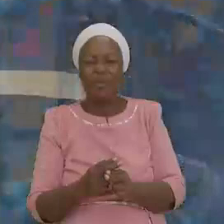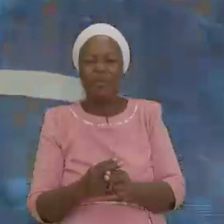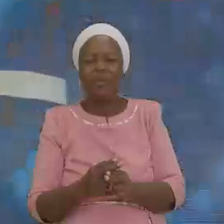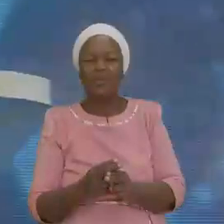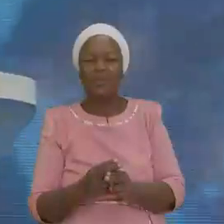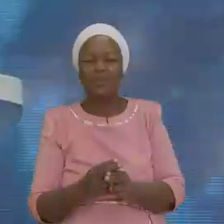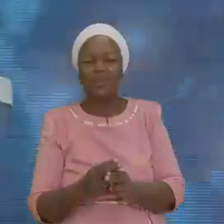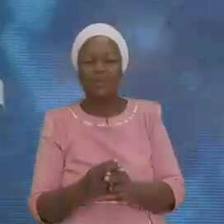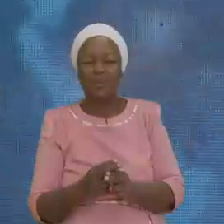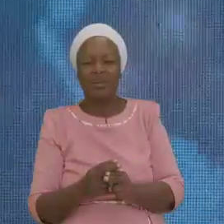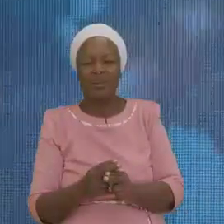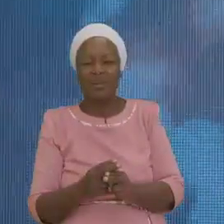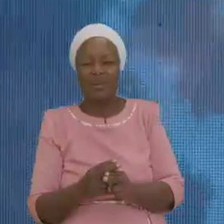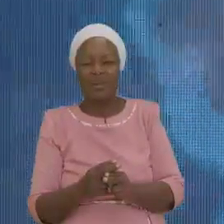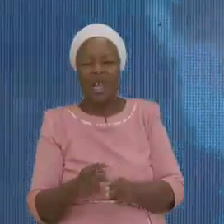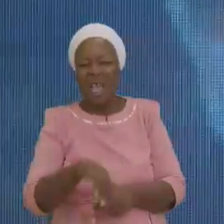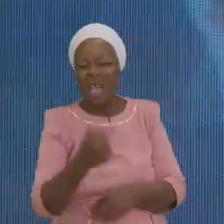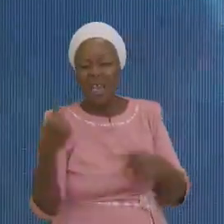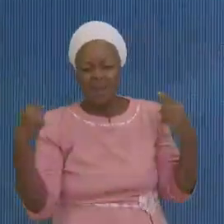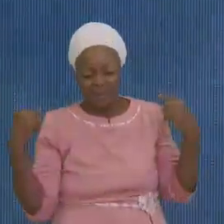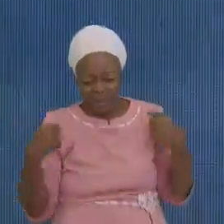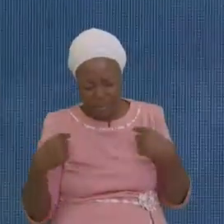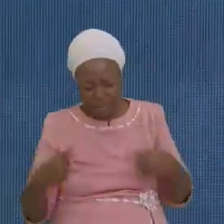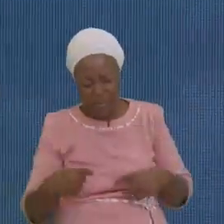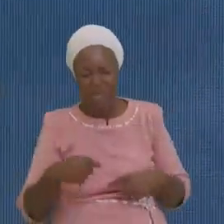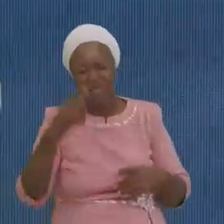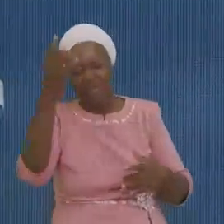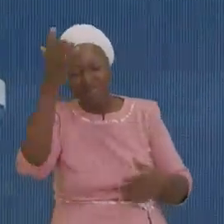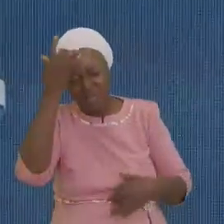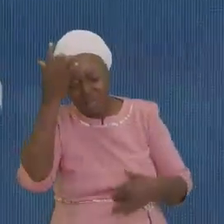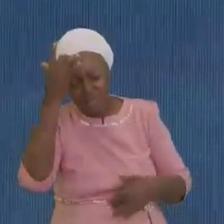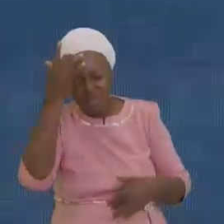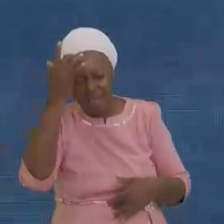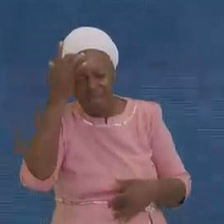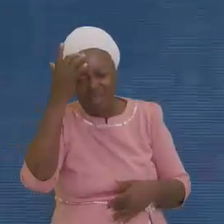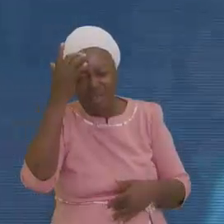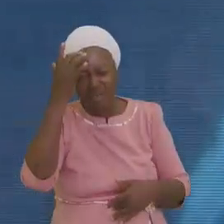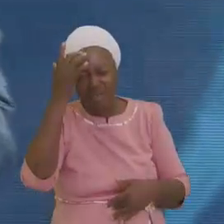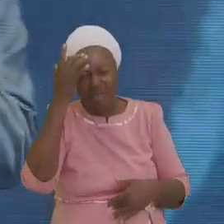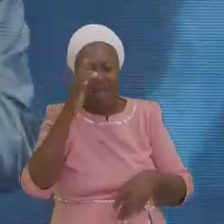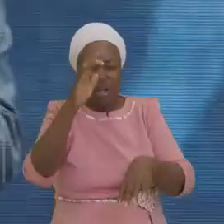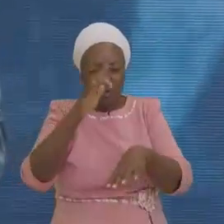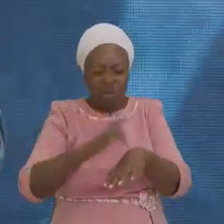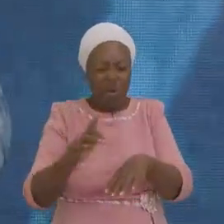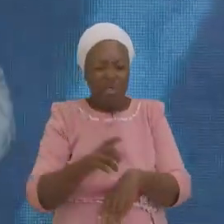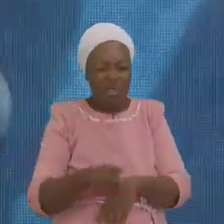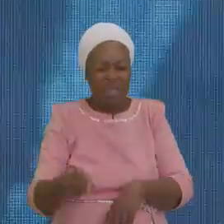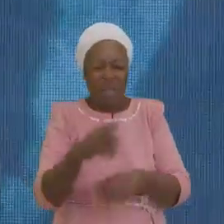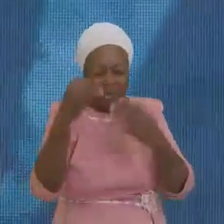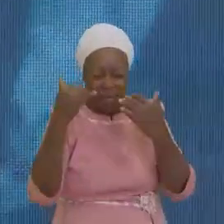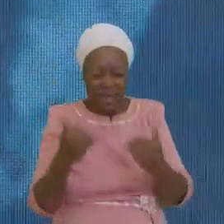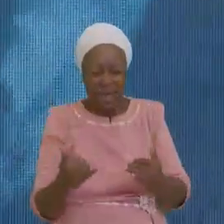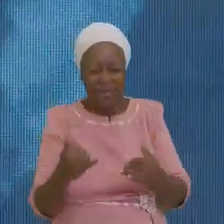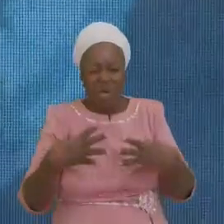Any pain, any disease, touch them now.